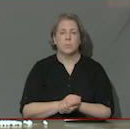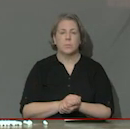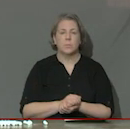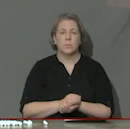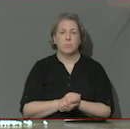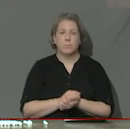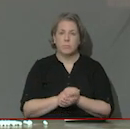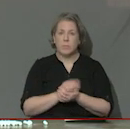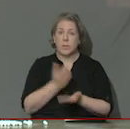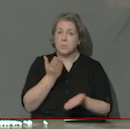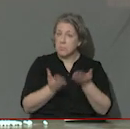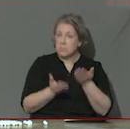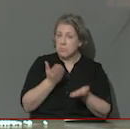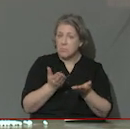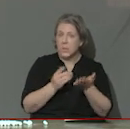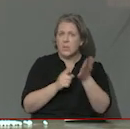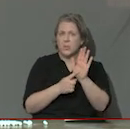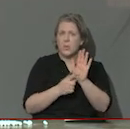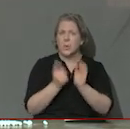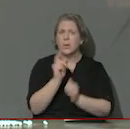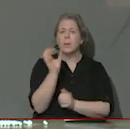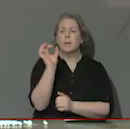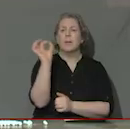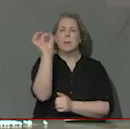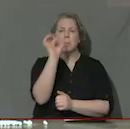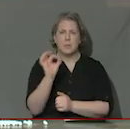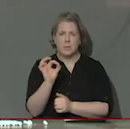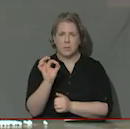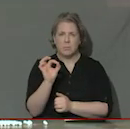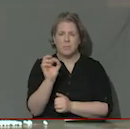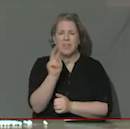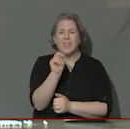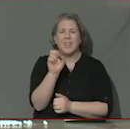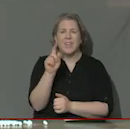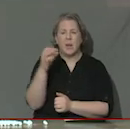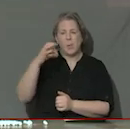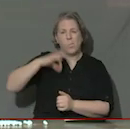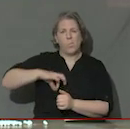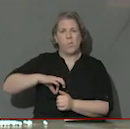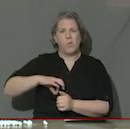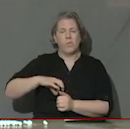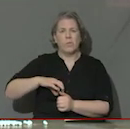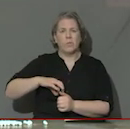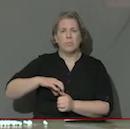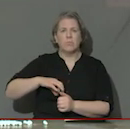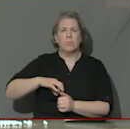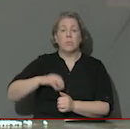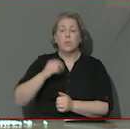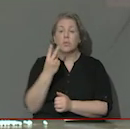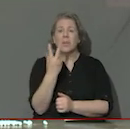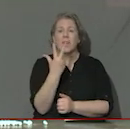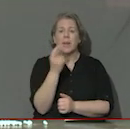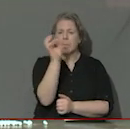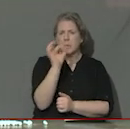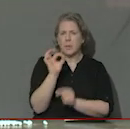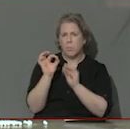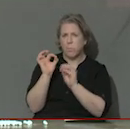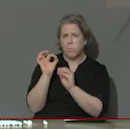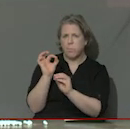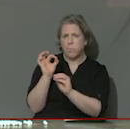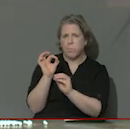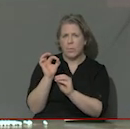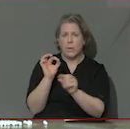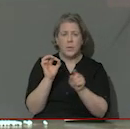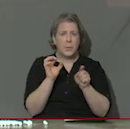Sometimes they give us a percentage. They will say the net profit is 28%. So that is 28%. This